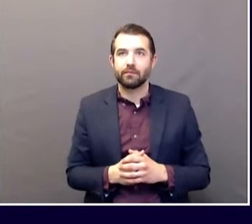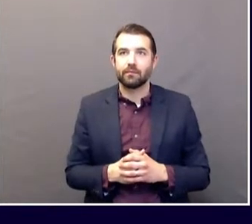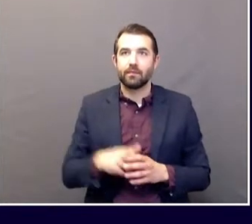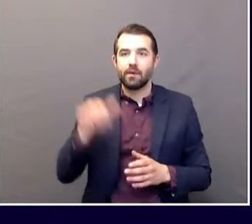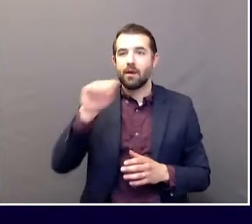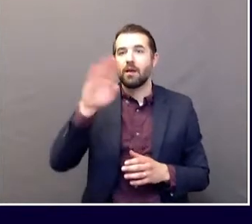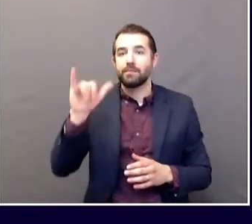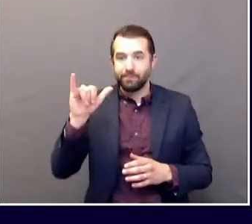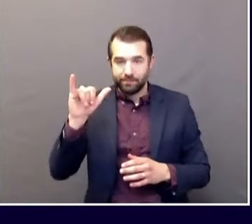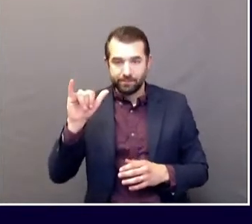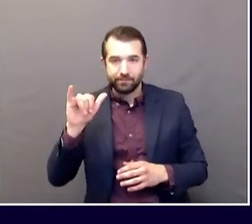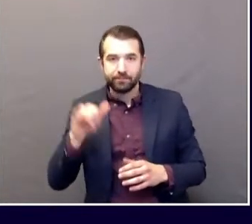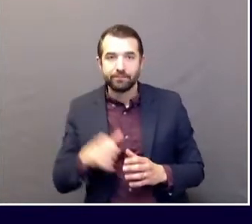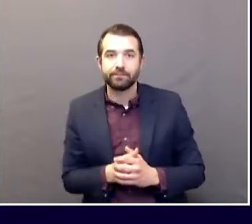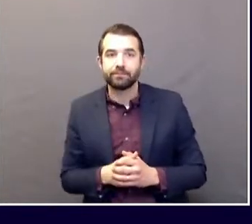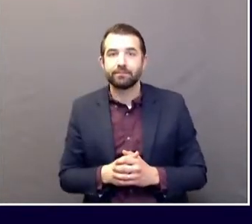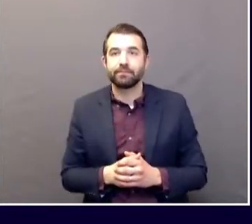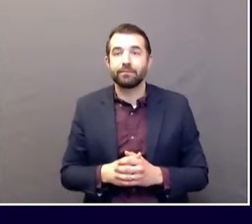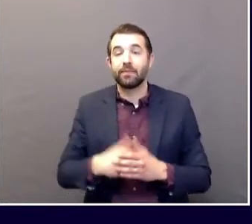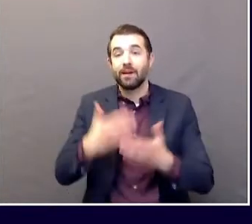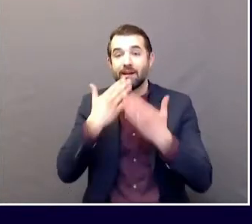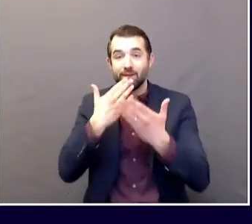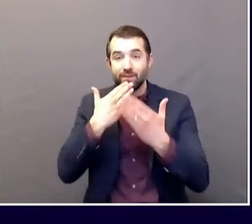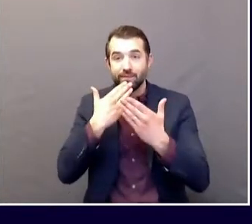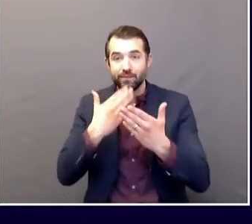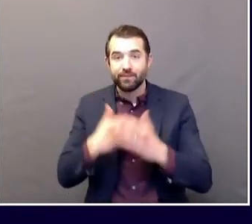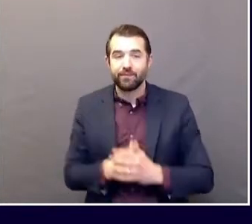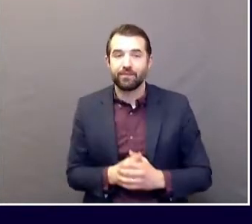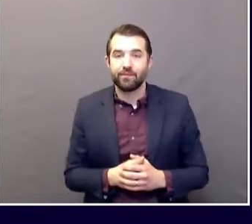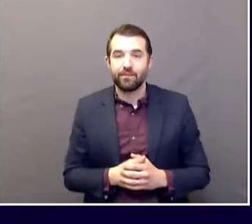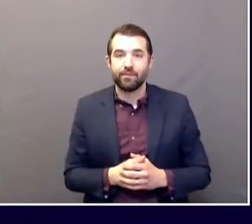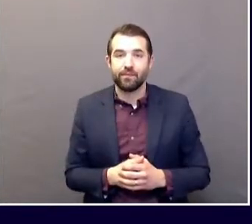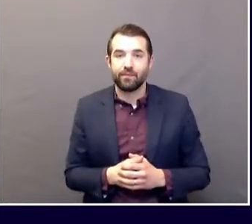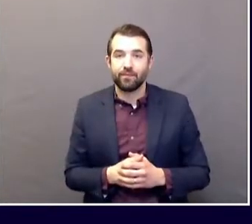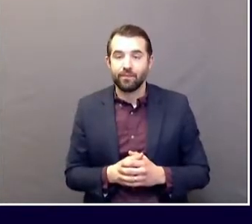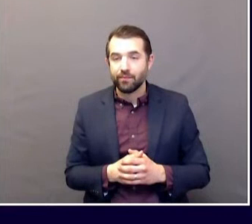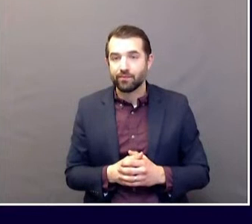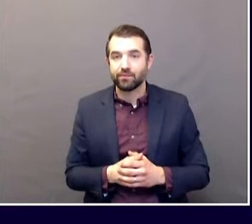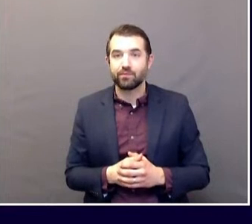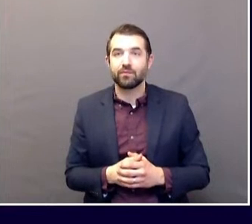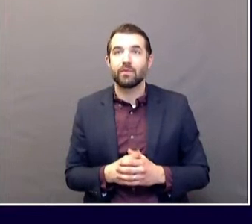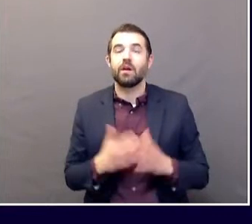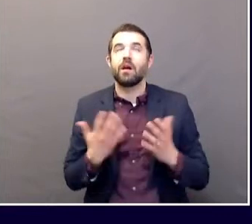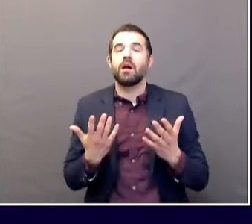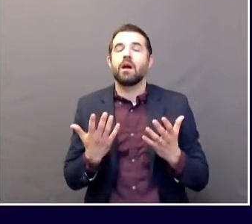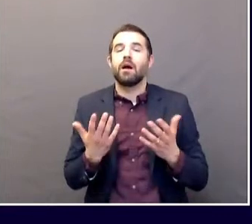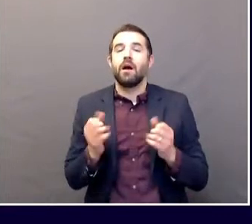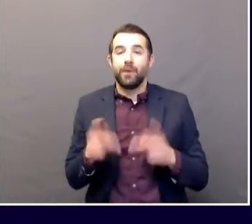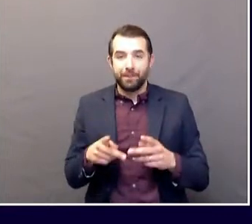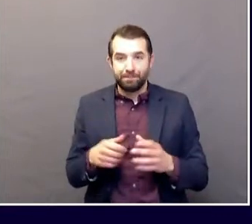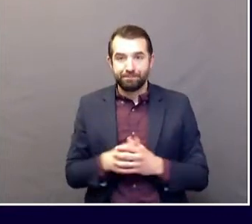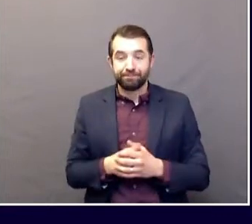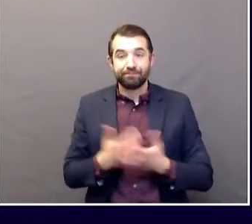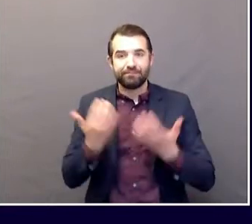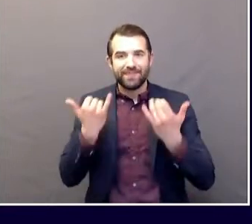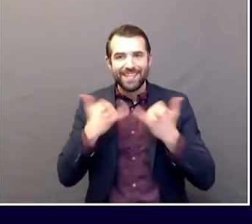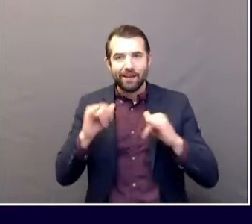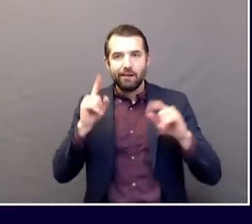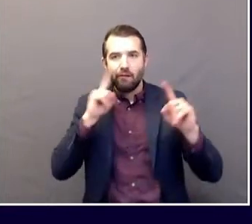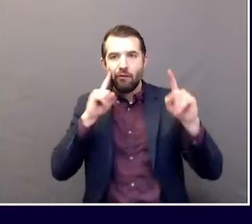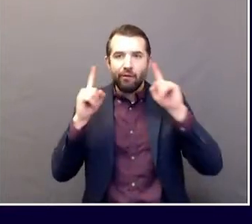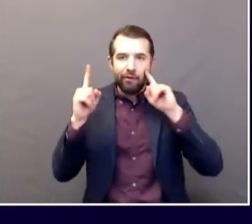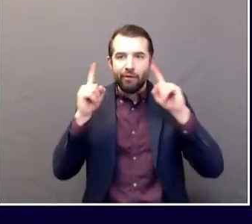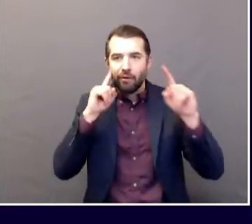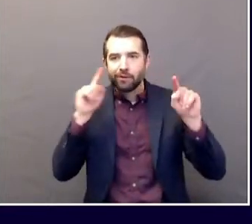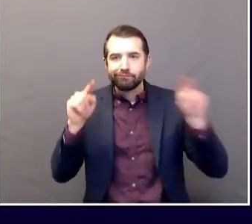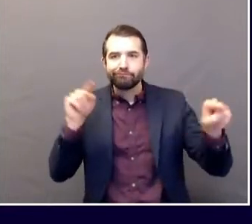Thanks so much, Dr. Shah. I'll start with a question just that we're still hearing from different listeners about